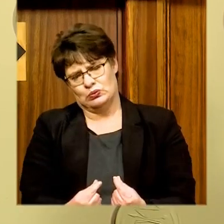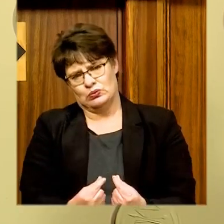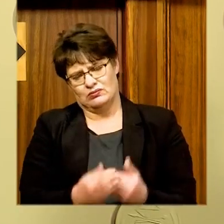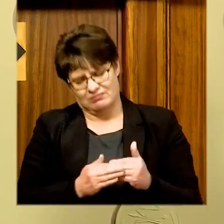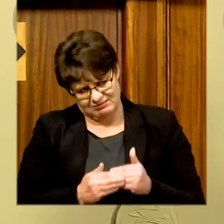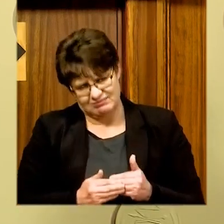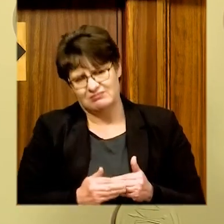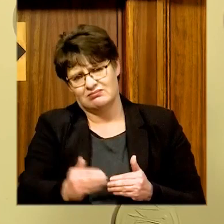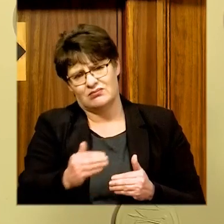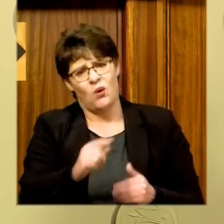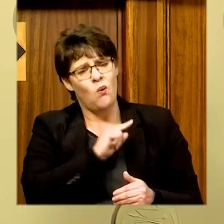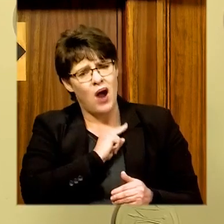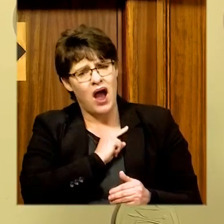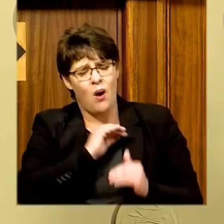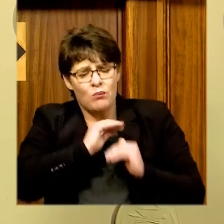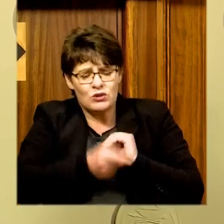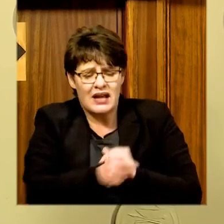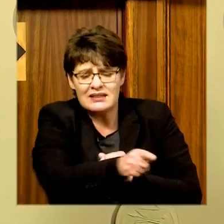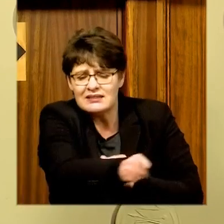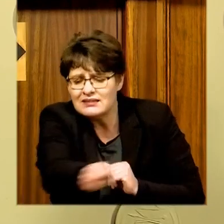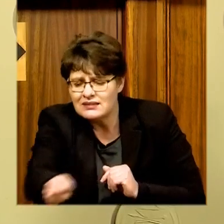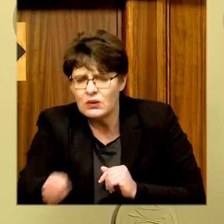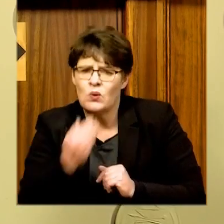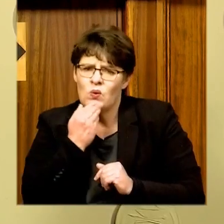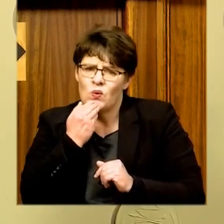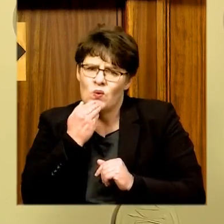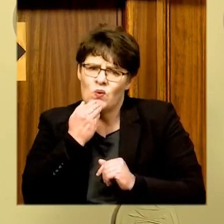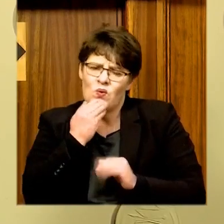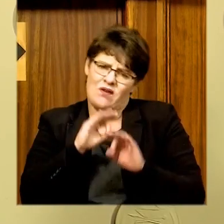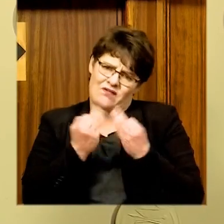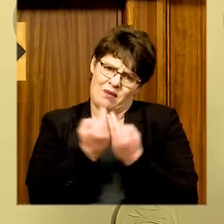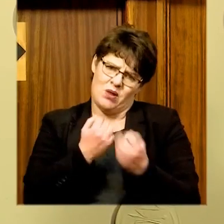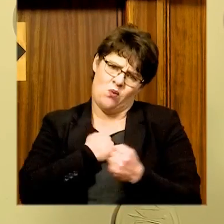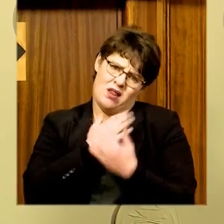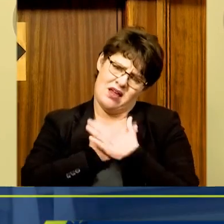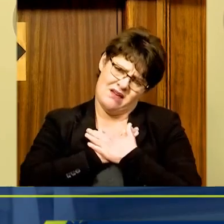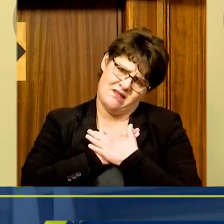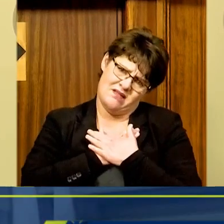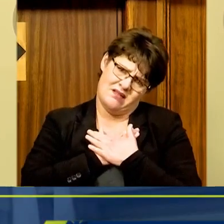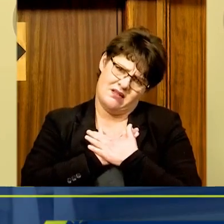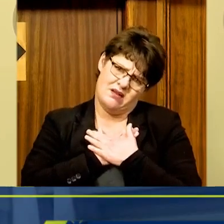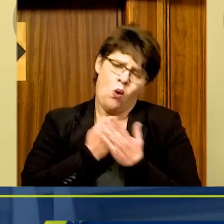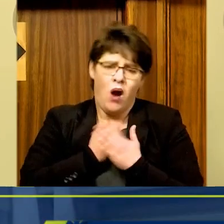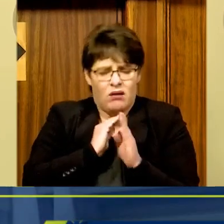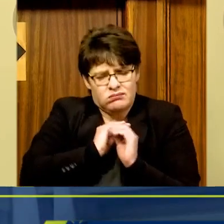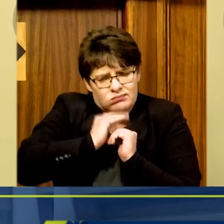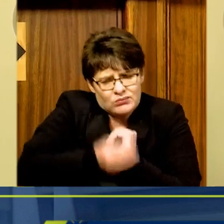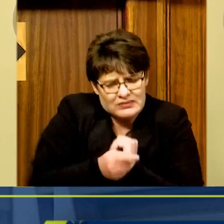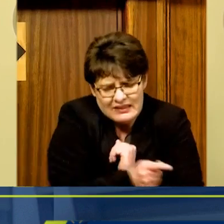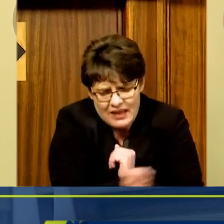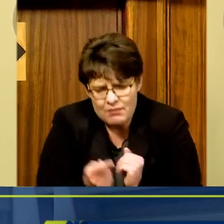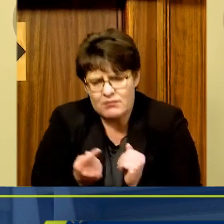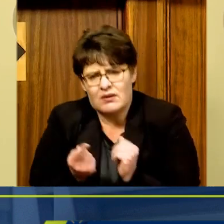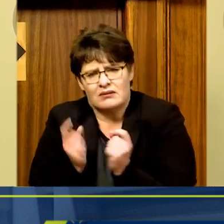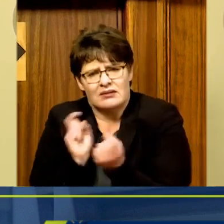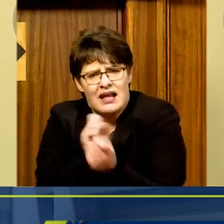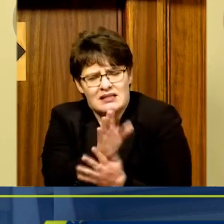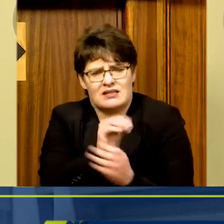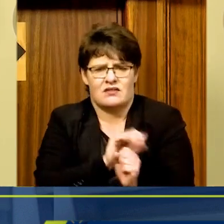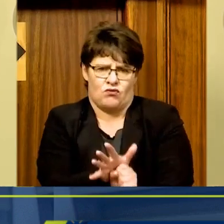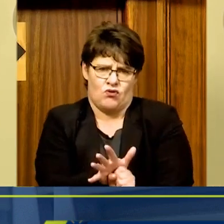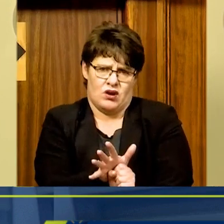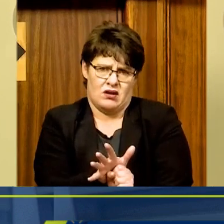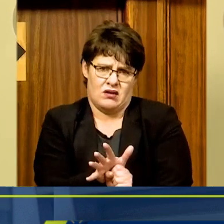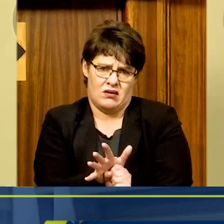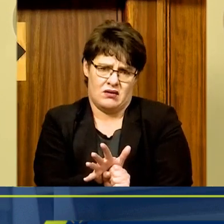much longer to protect those we love and those that we care for from this disease. To ensure